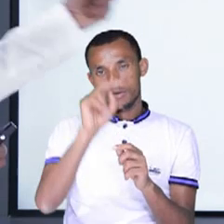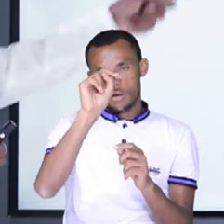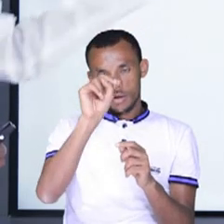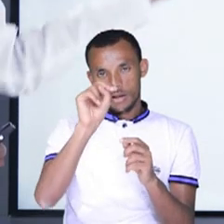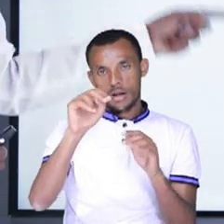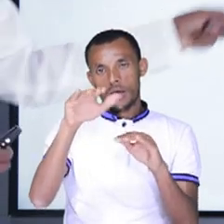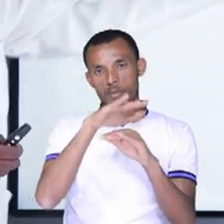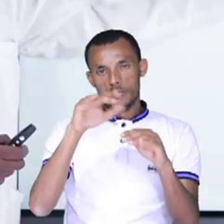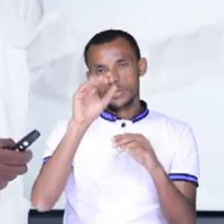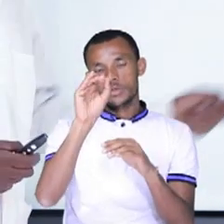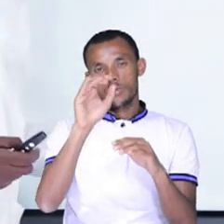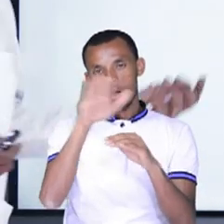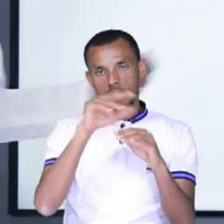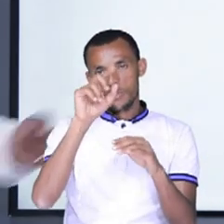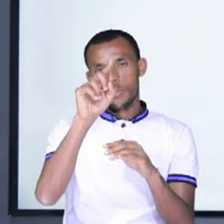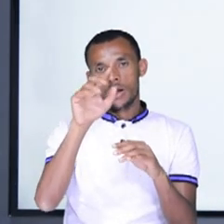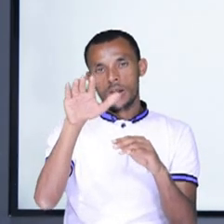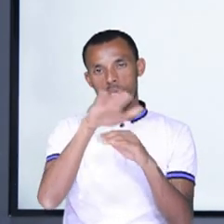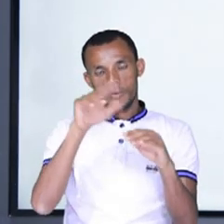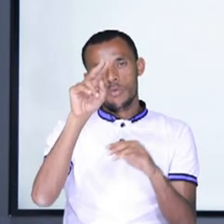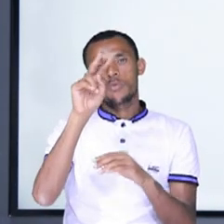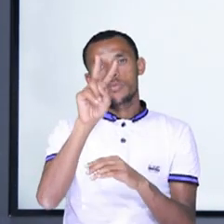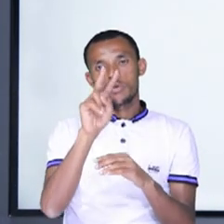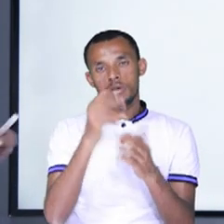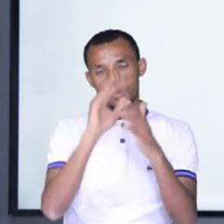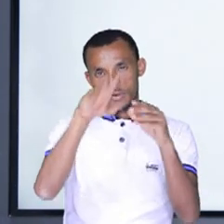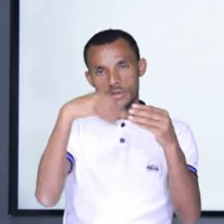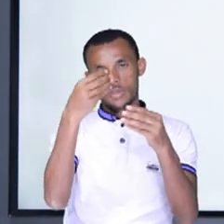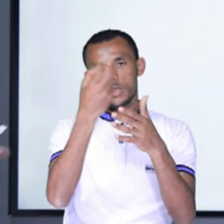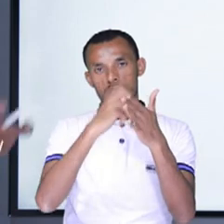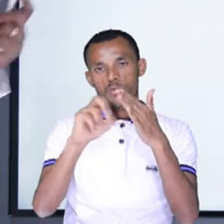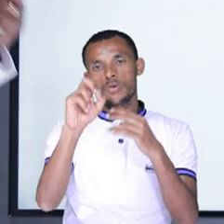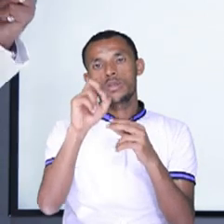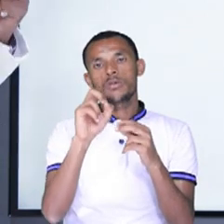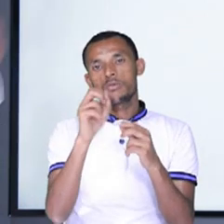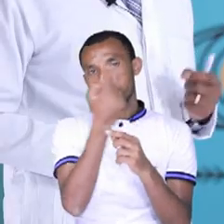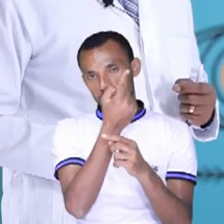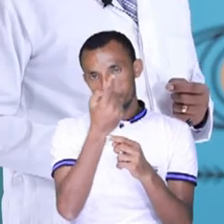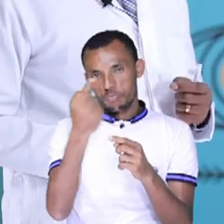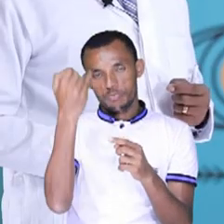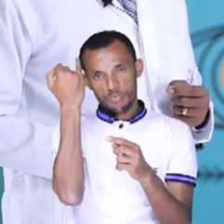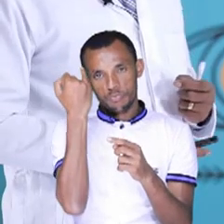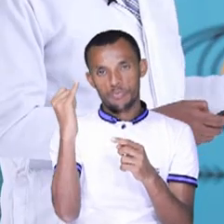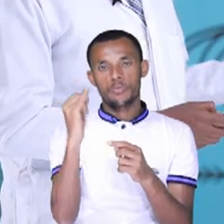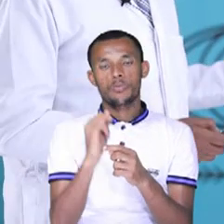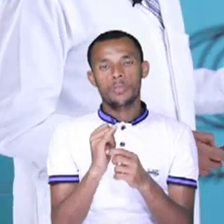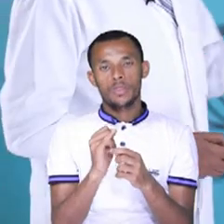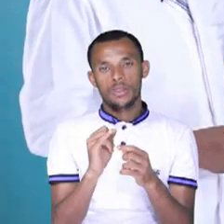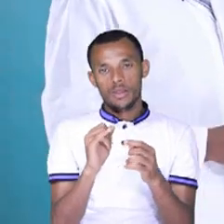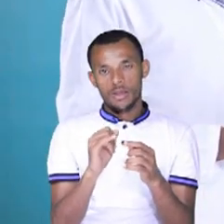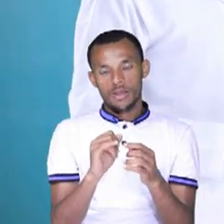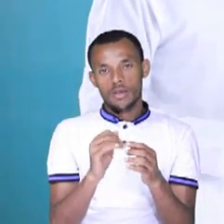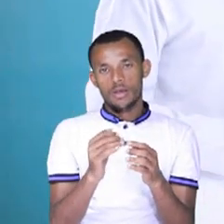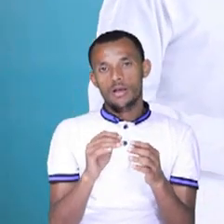N above 0, n above 1, n above 2, it gives that the coefficient of each term. Let